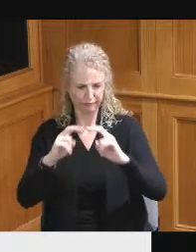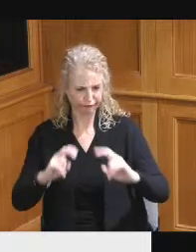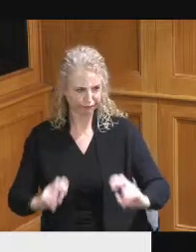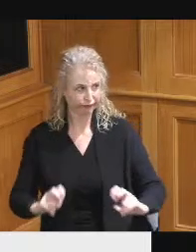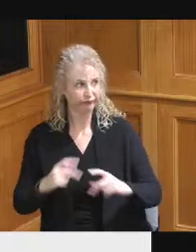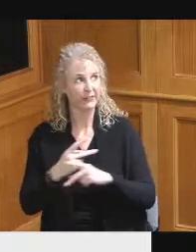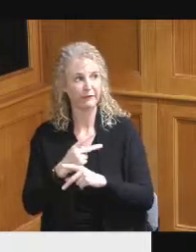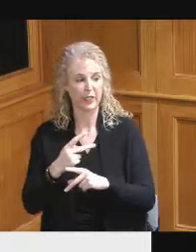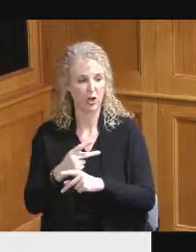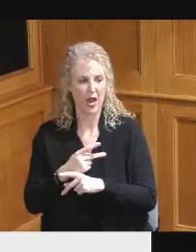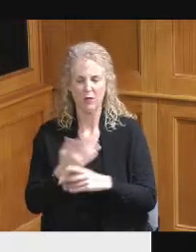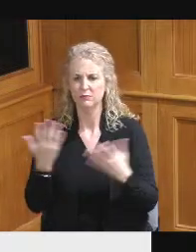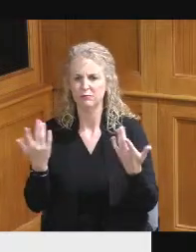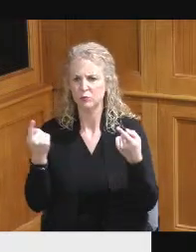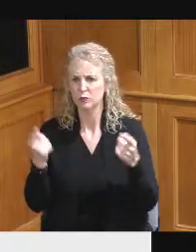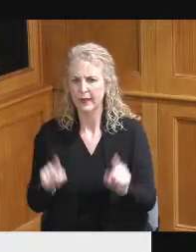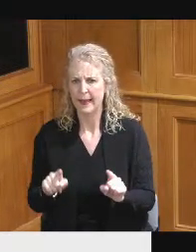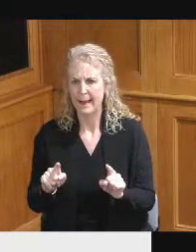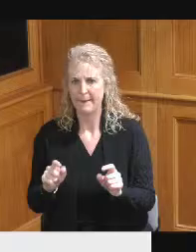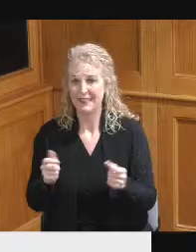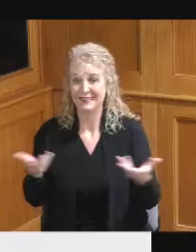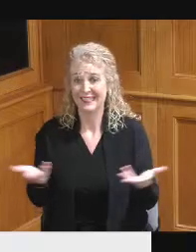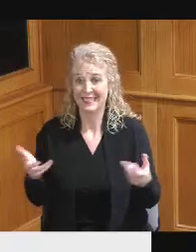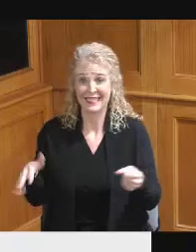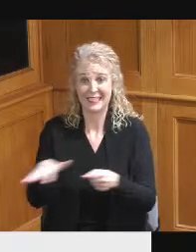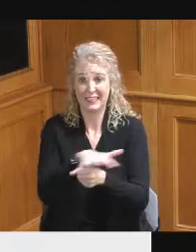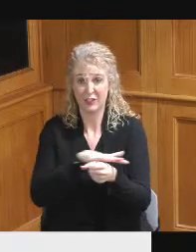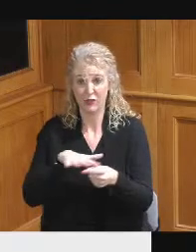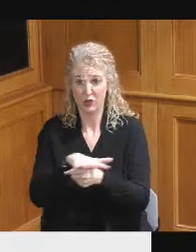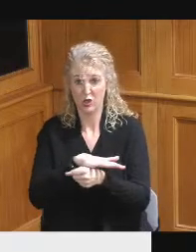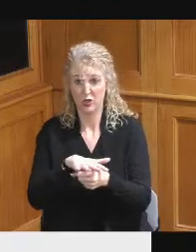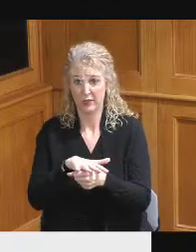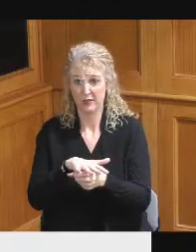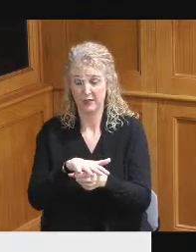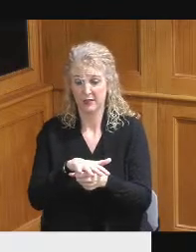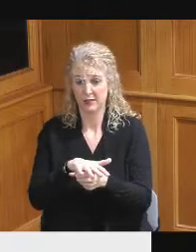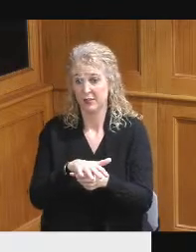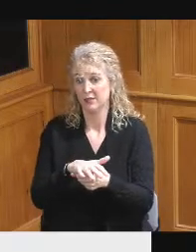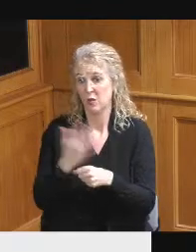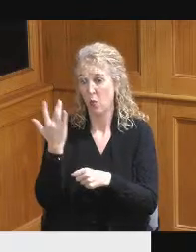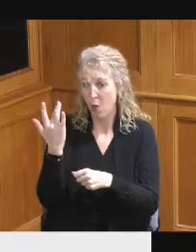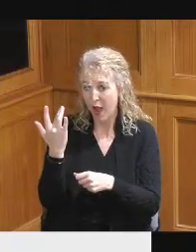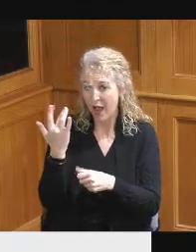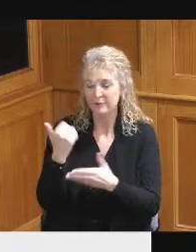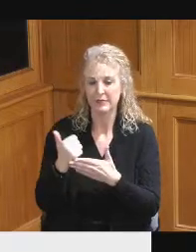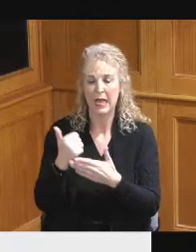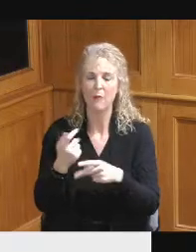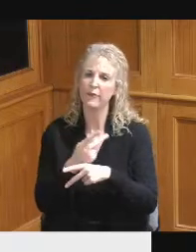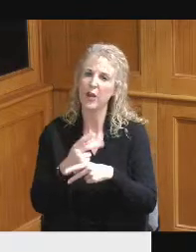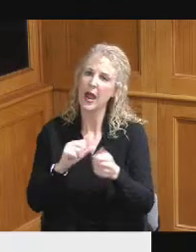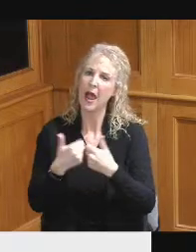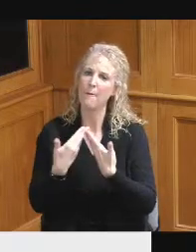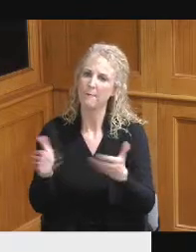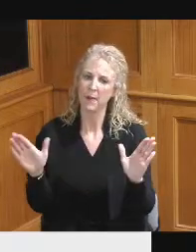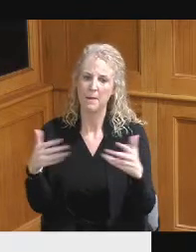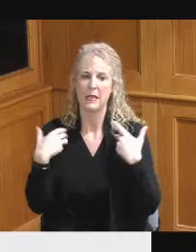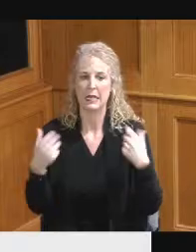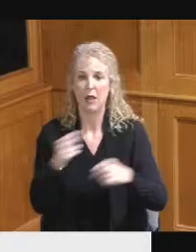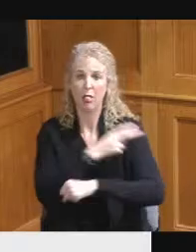understand what was going on in our region in order to better help public health and